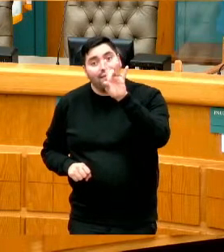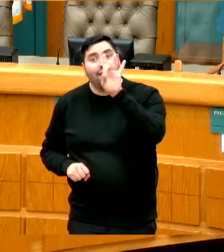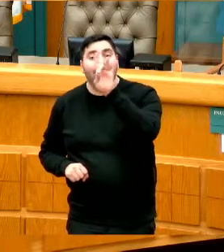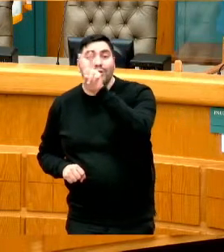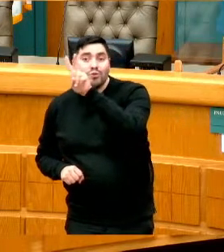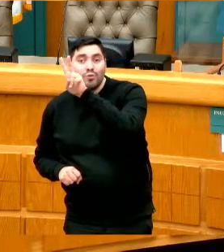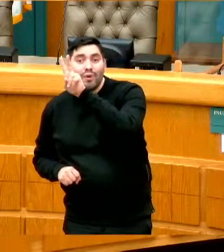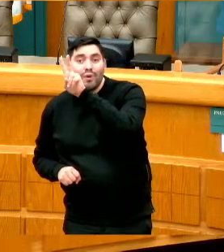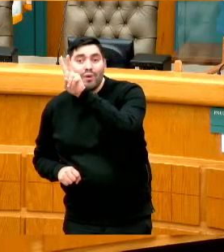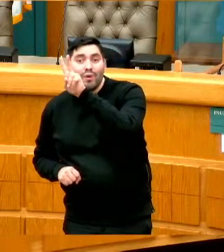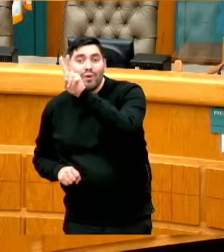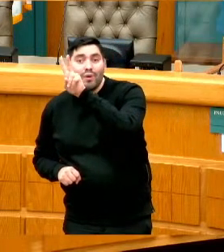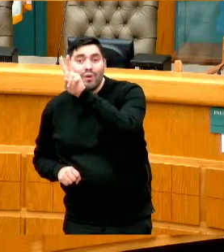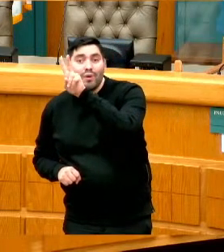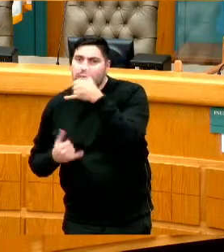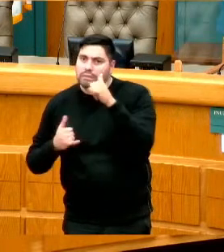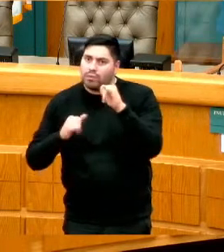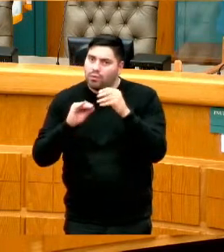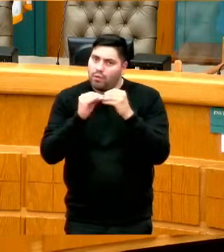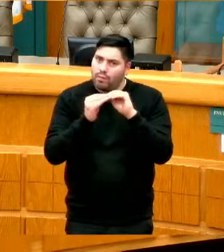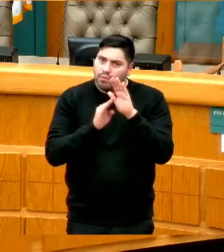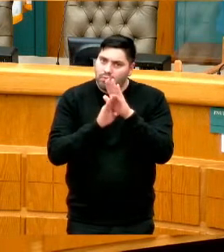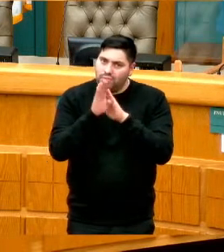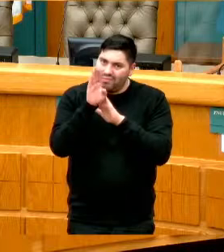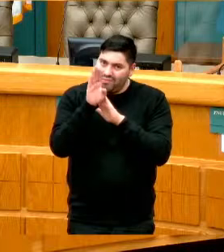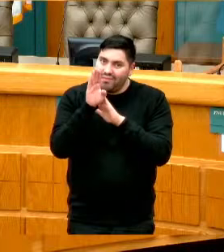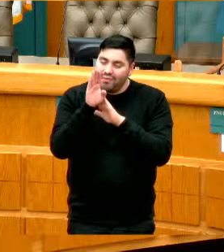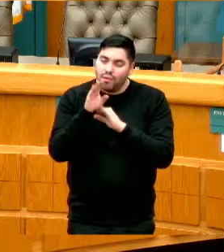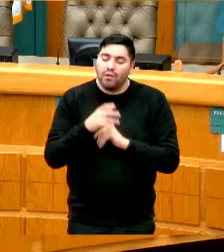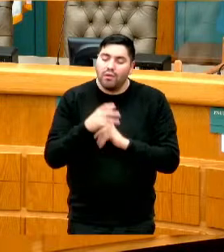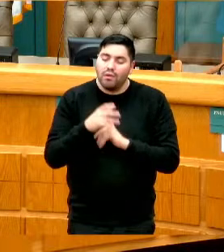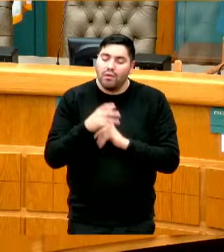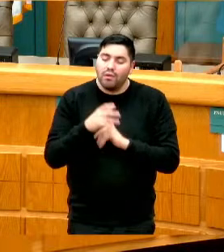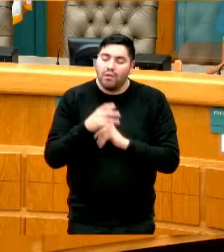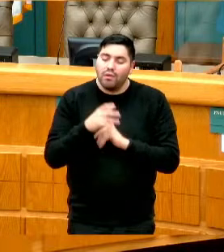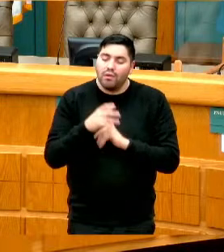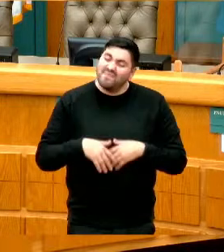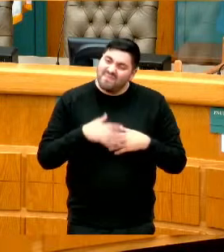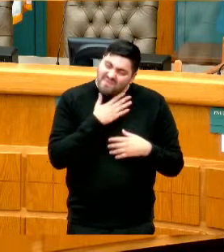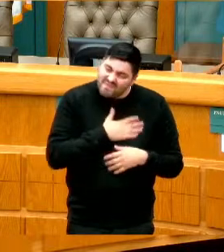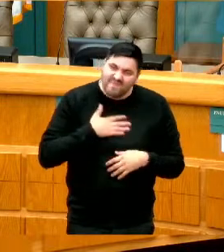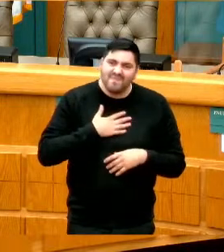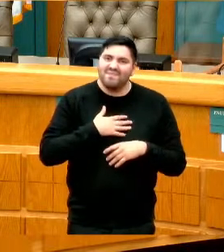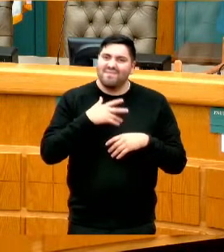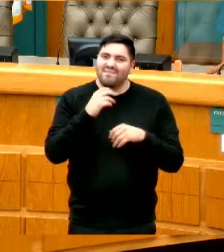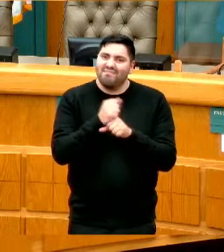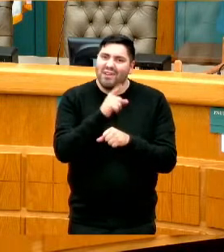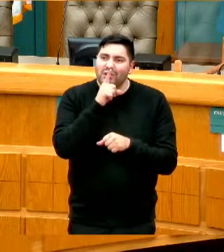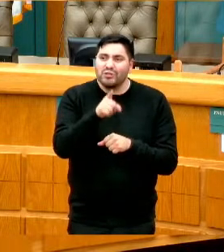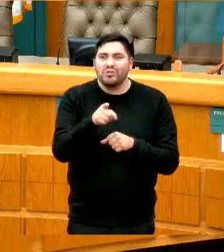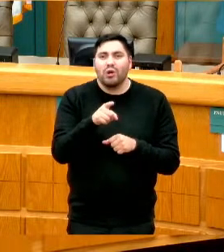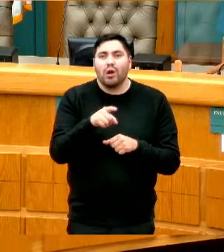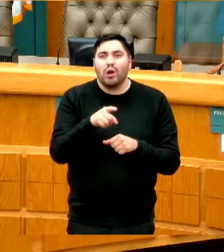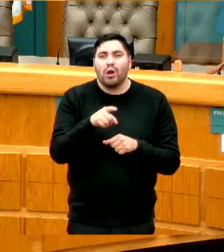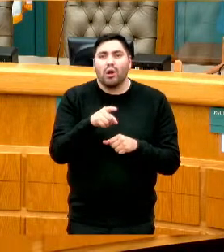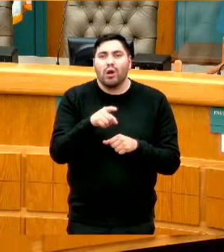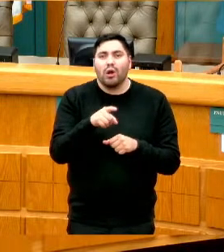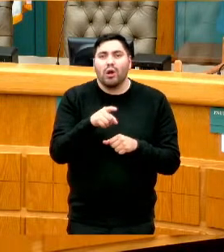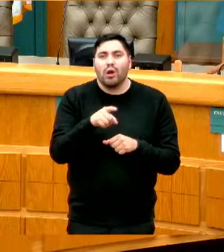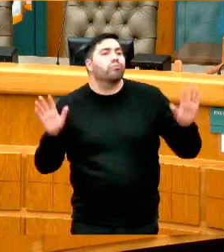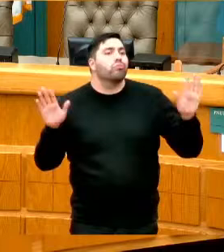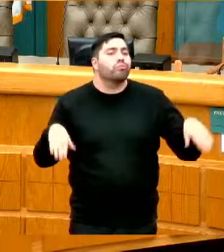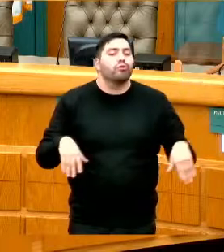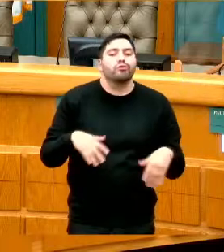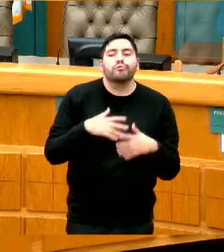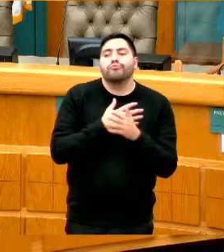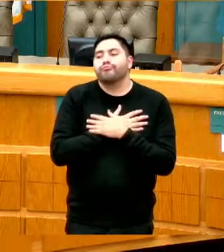trend continues to go up, and again, we need to make sure that we're not getting laxed in our behavior and that